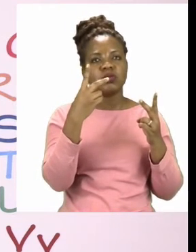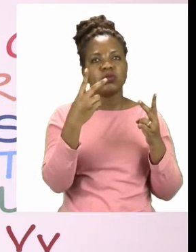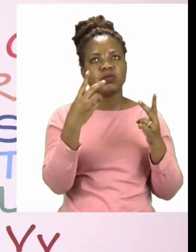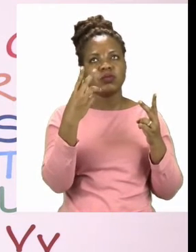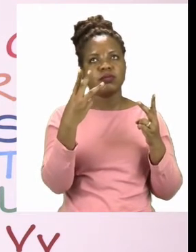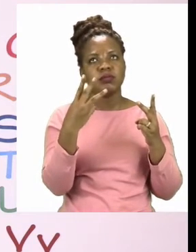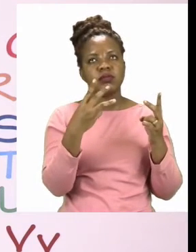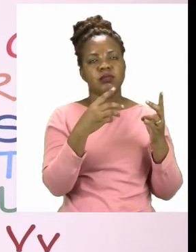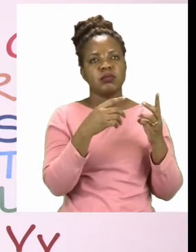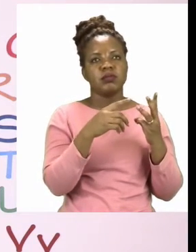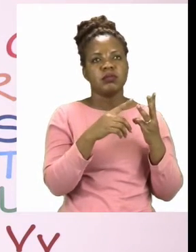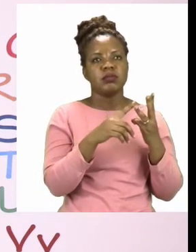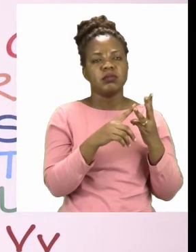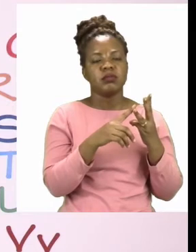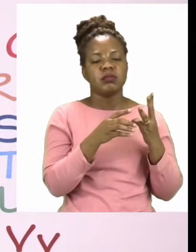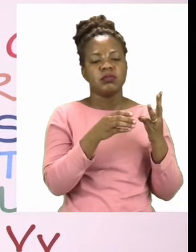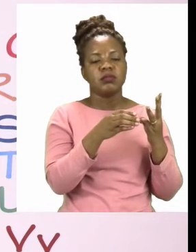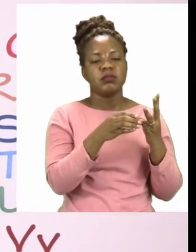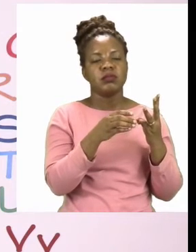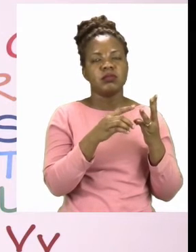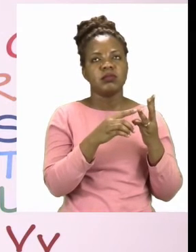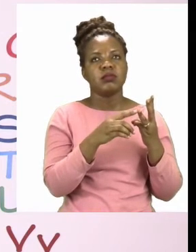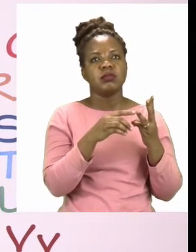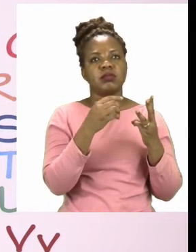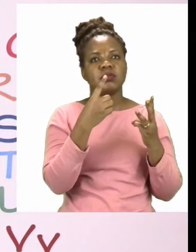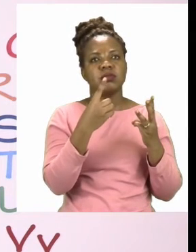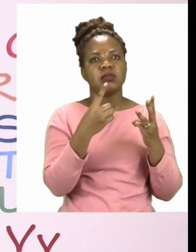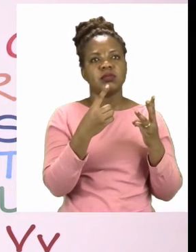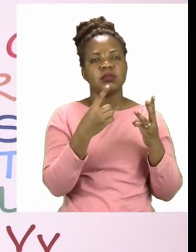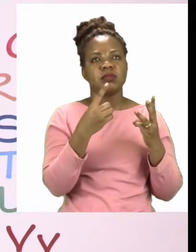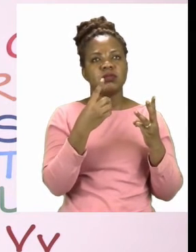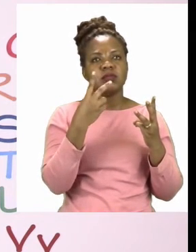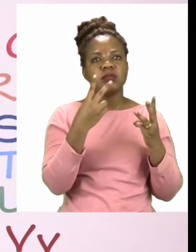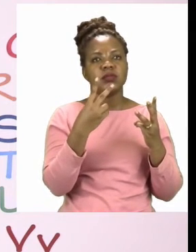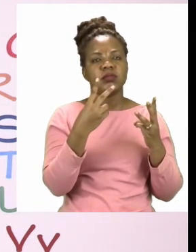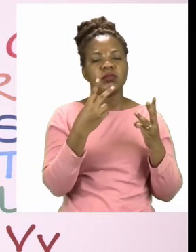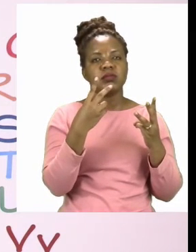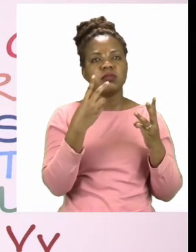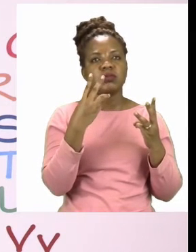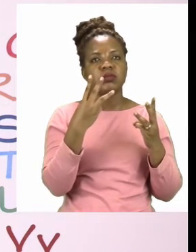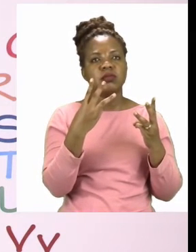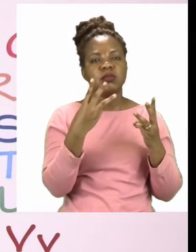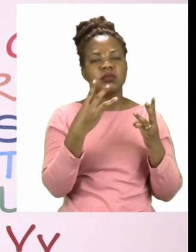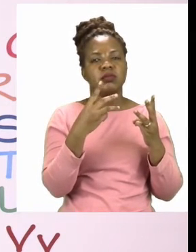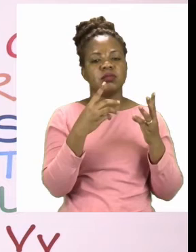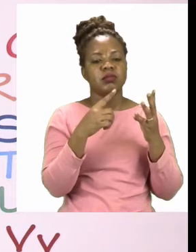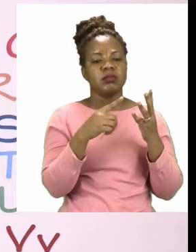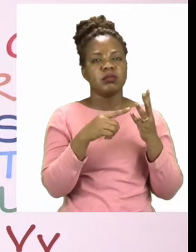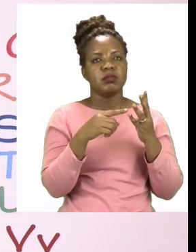2, 3. Another set, 1, 2,